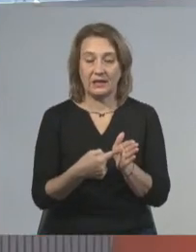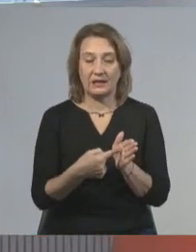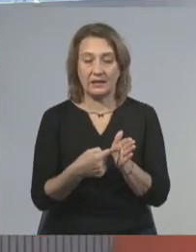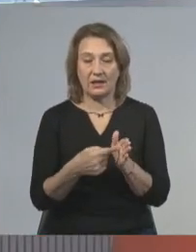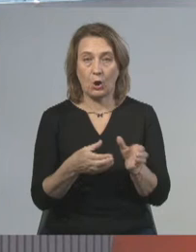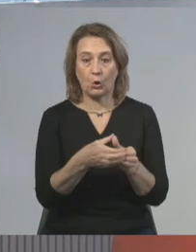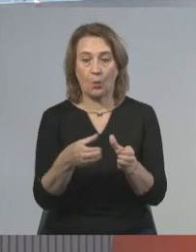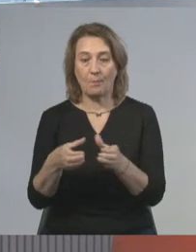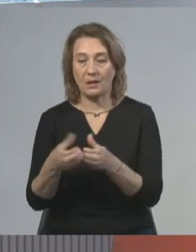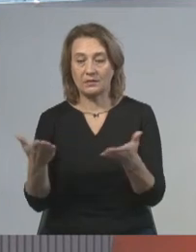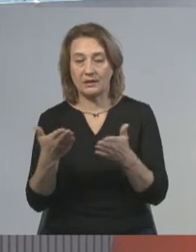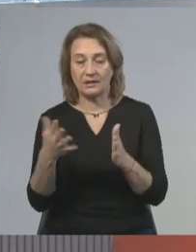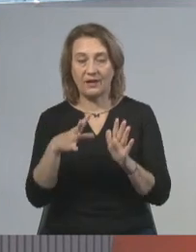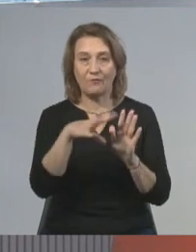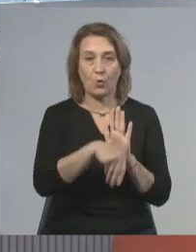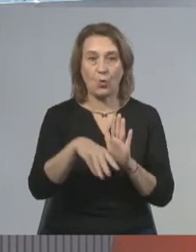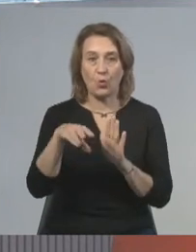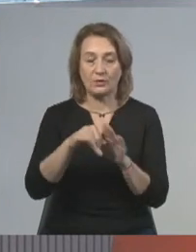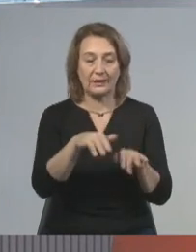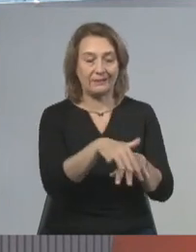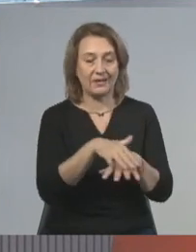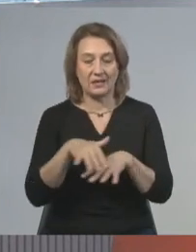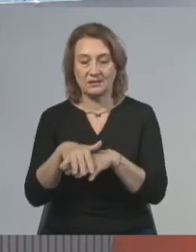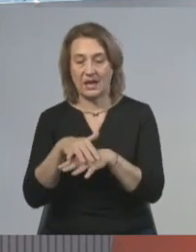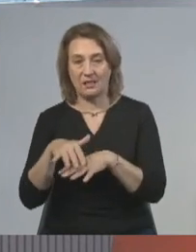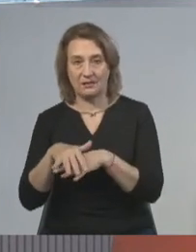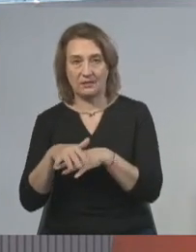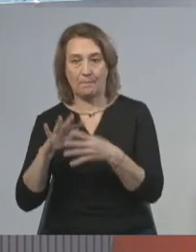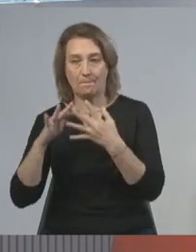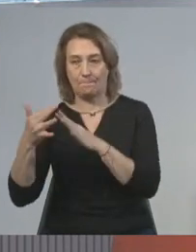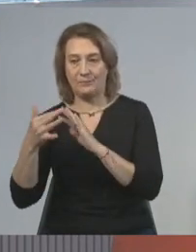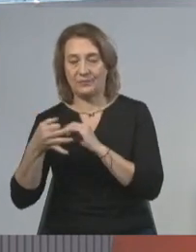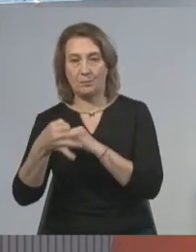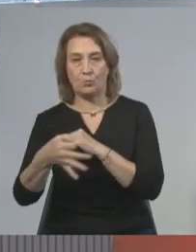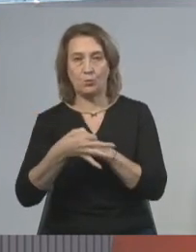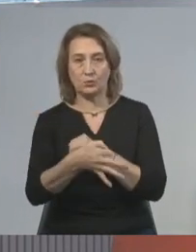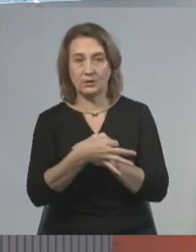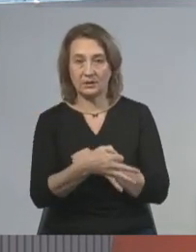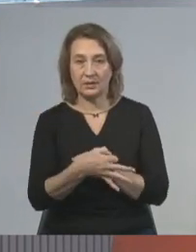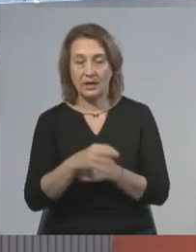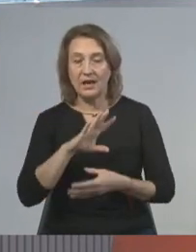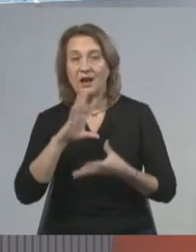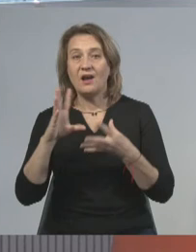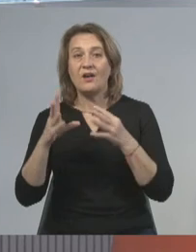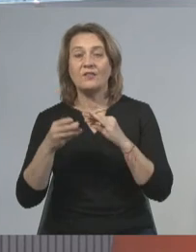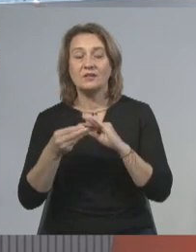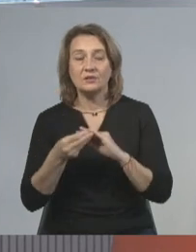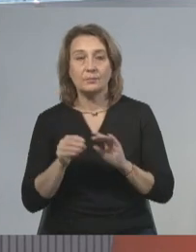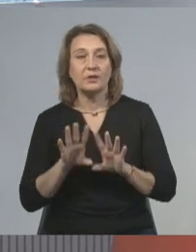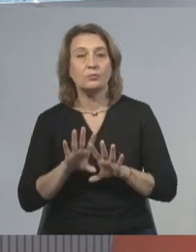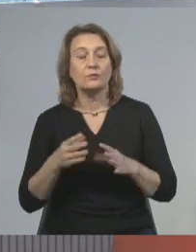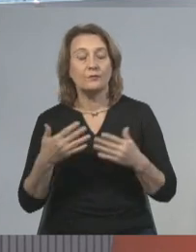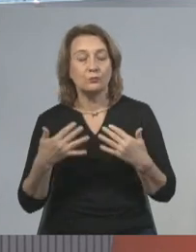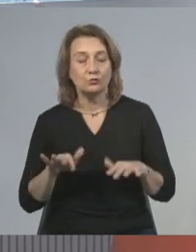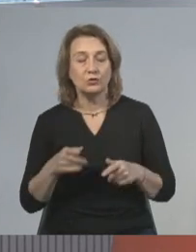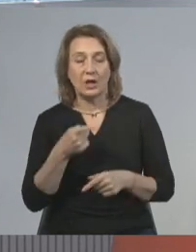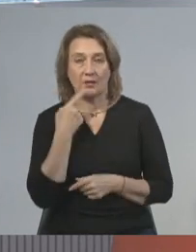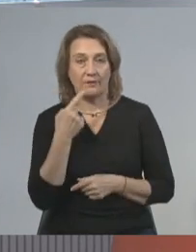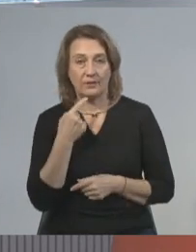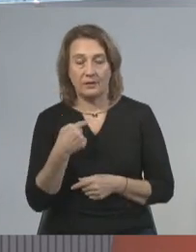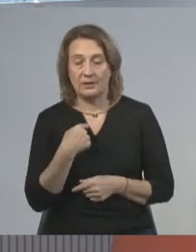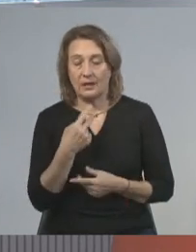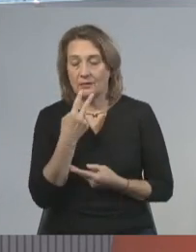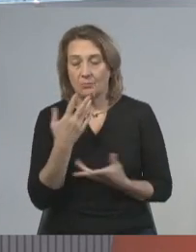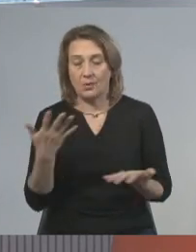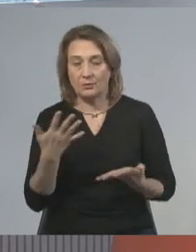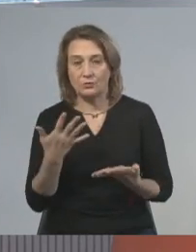that there is an amalgamated community right now which includes settlements located along the front line we have already